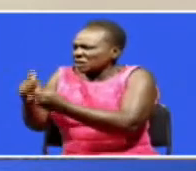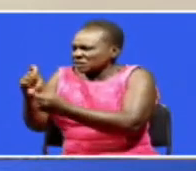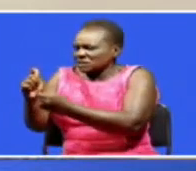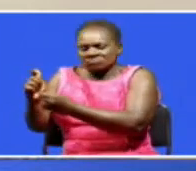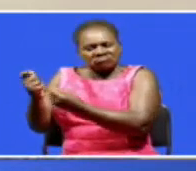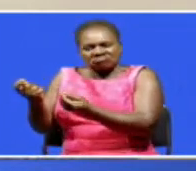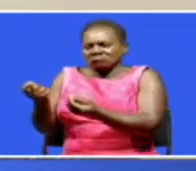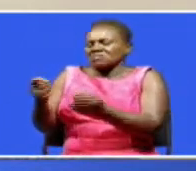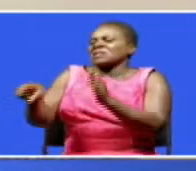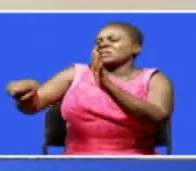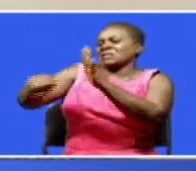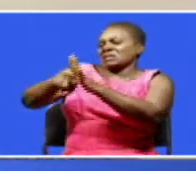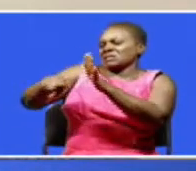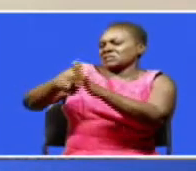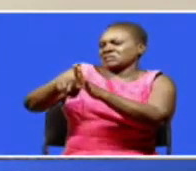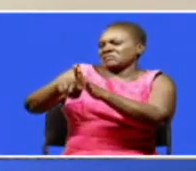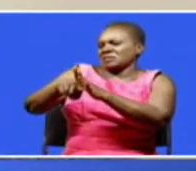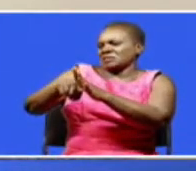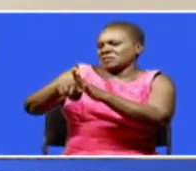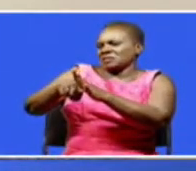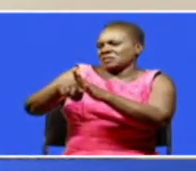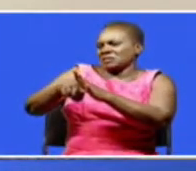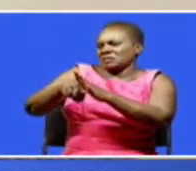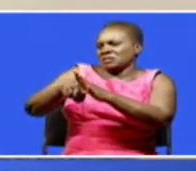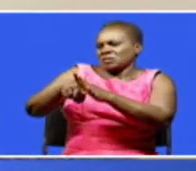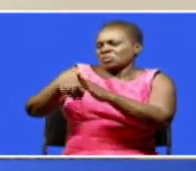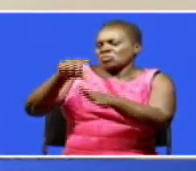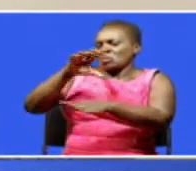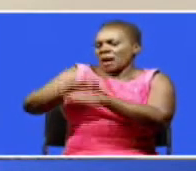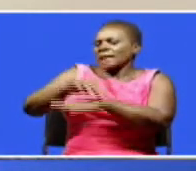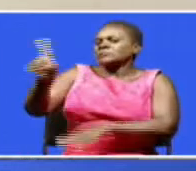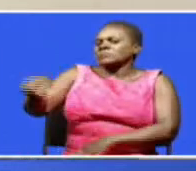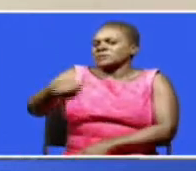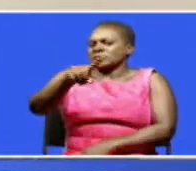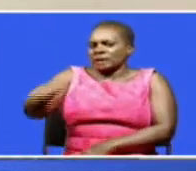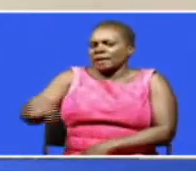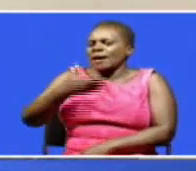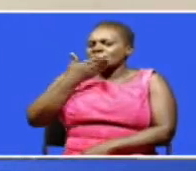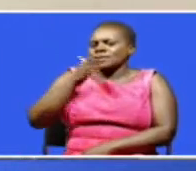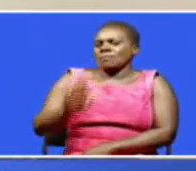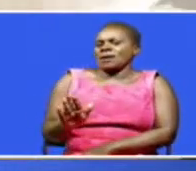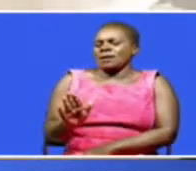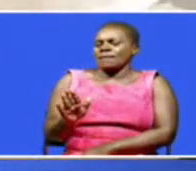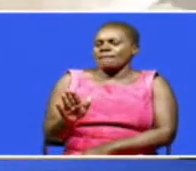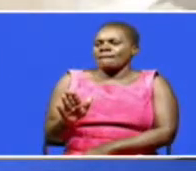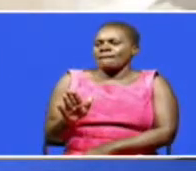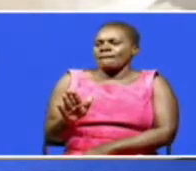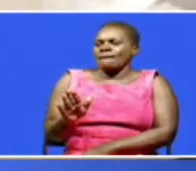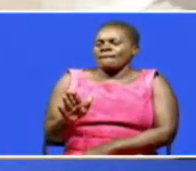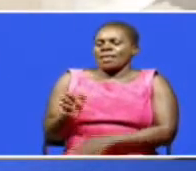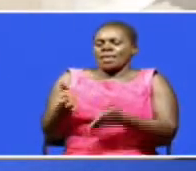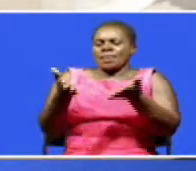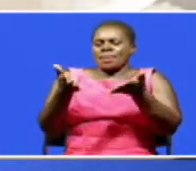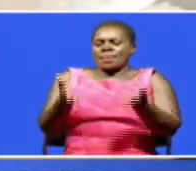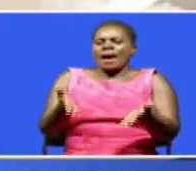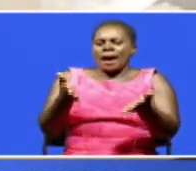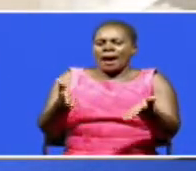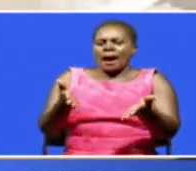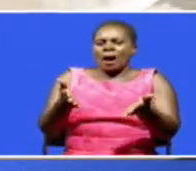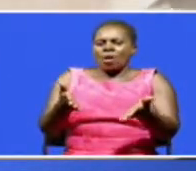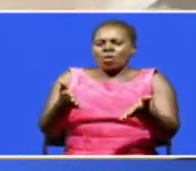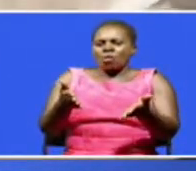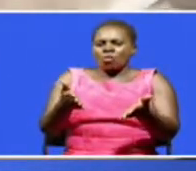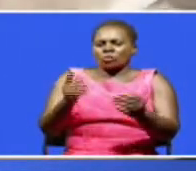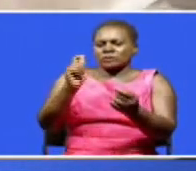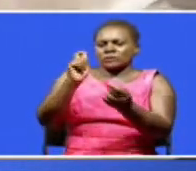test antibody negative and you may get the false feeling that you are not protected. The current antibody tests that